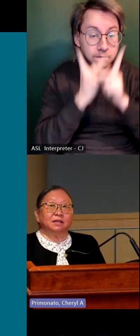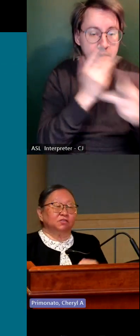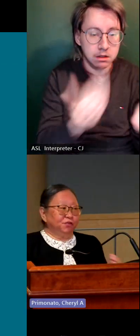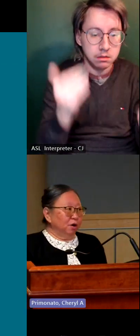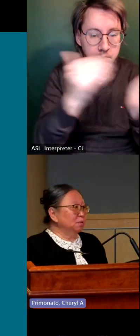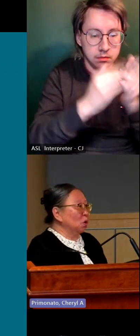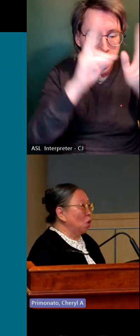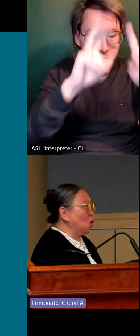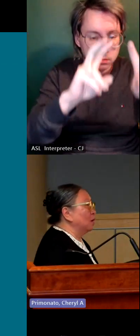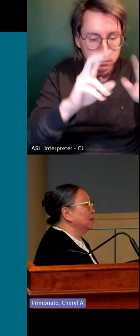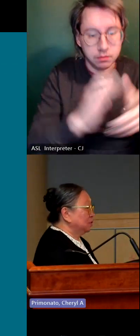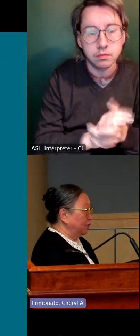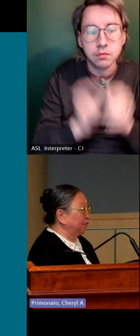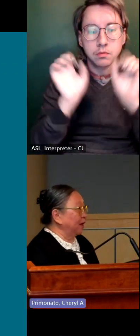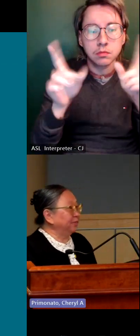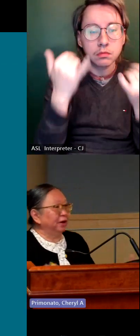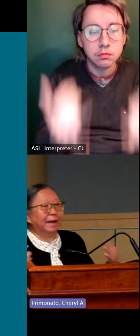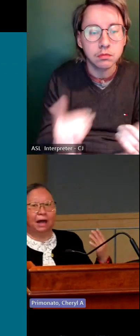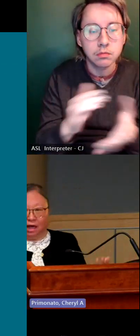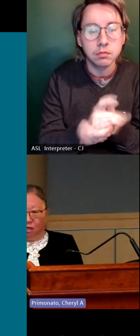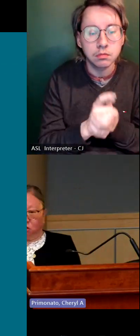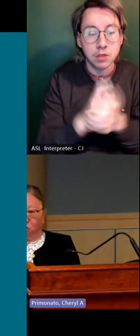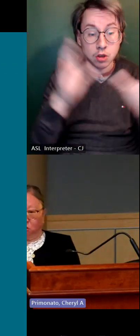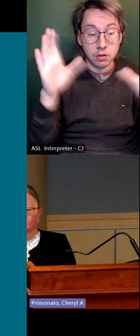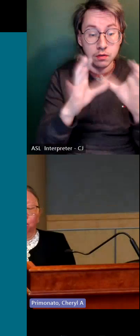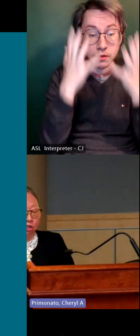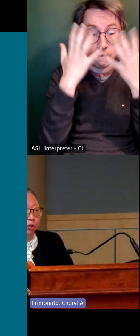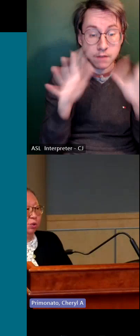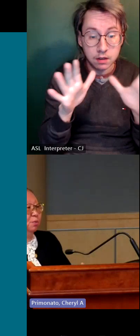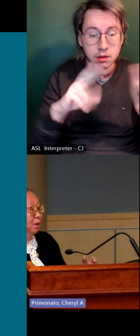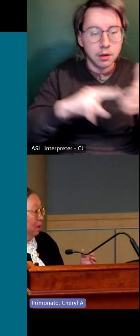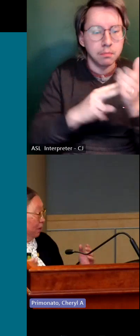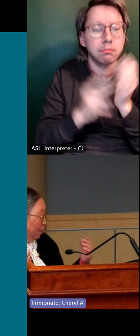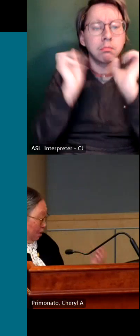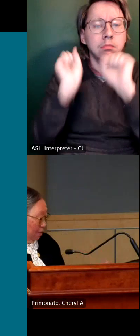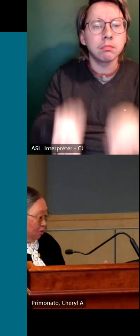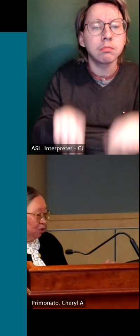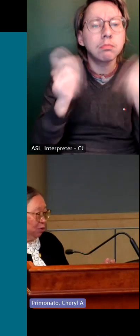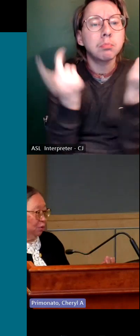So now that the firms are certified, they are now eligible to